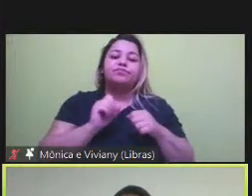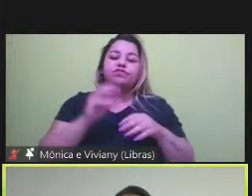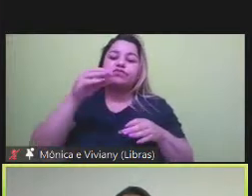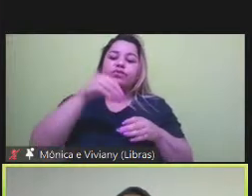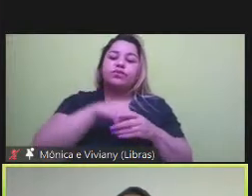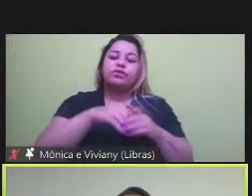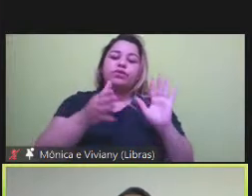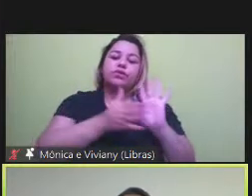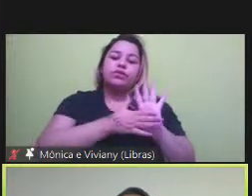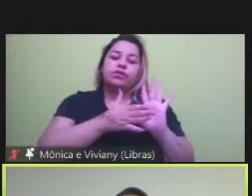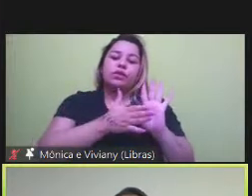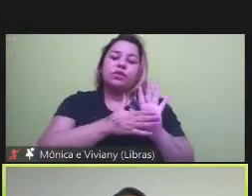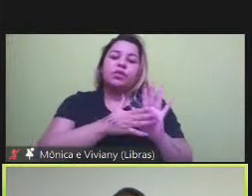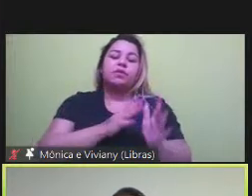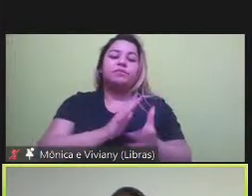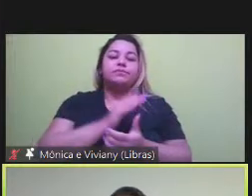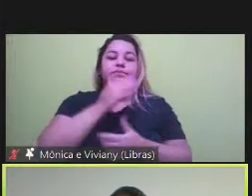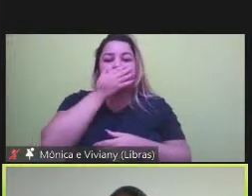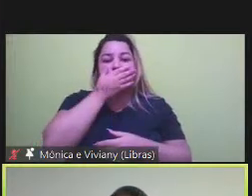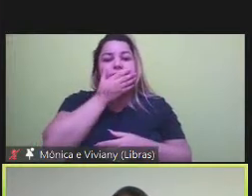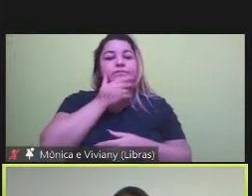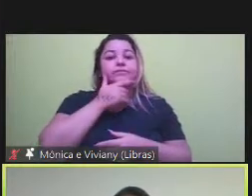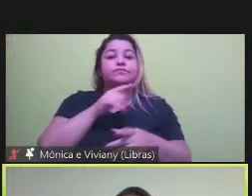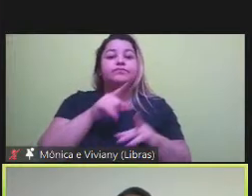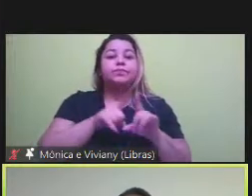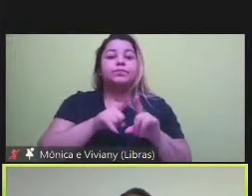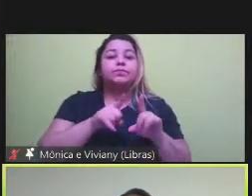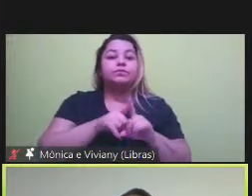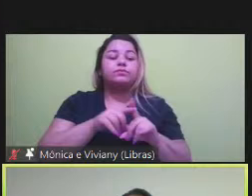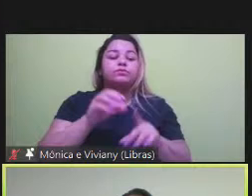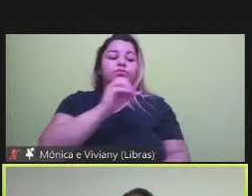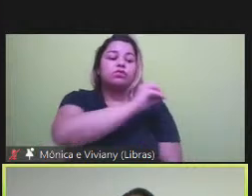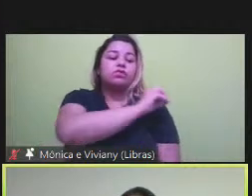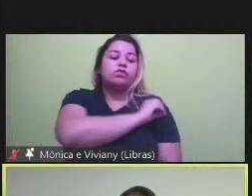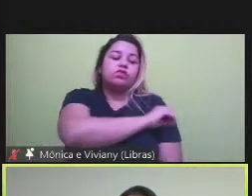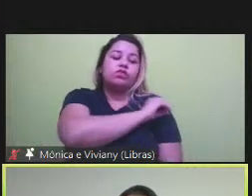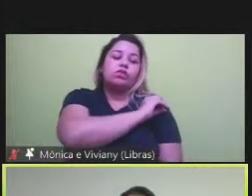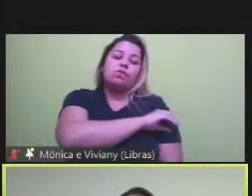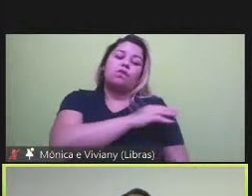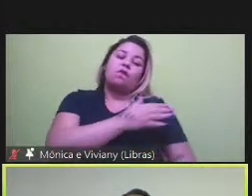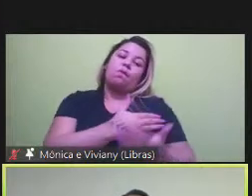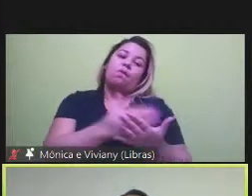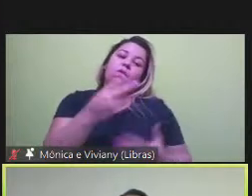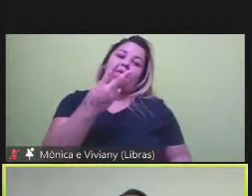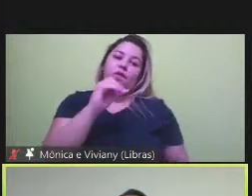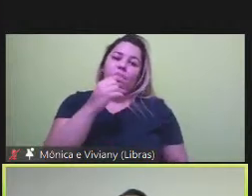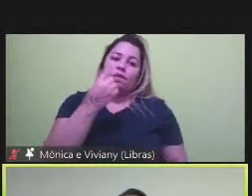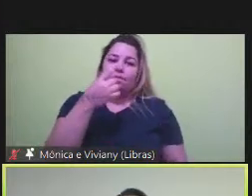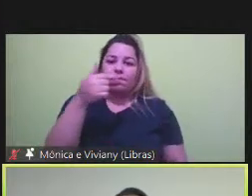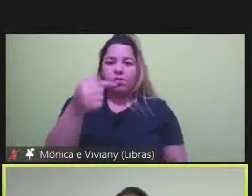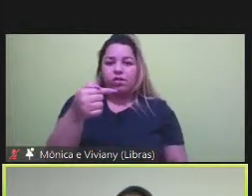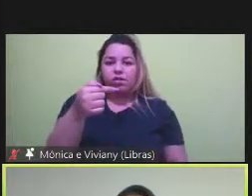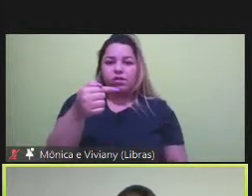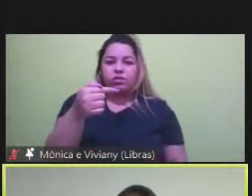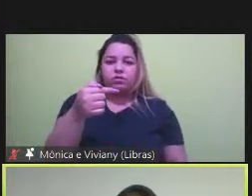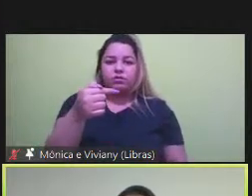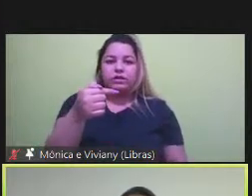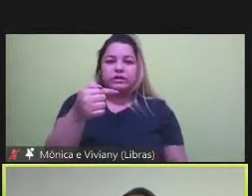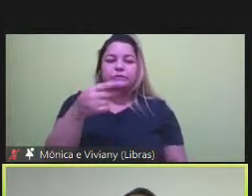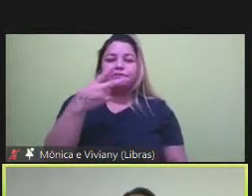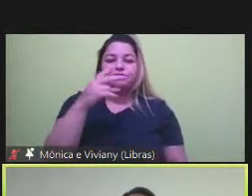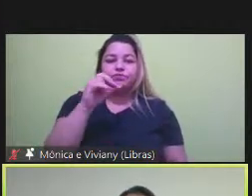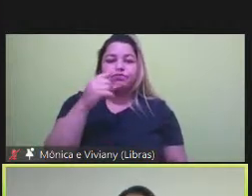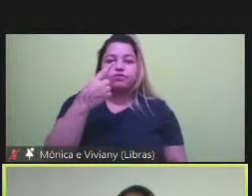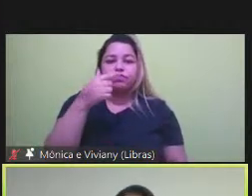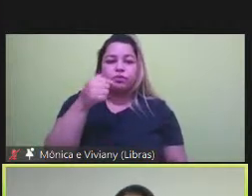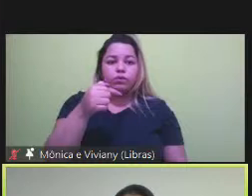their project, political pedagogical project. So these teachings began in 2017. So